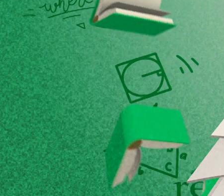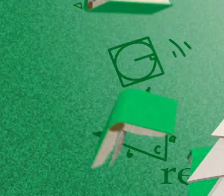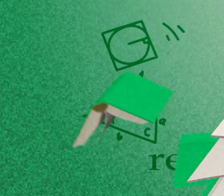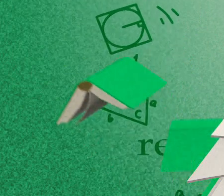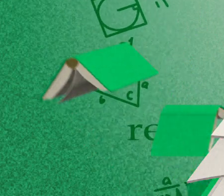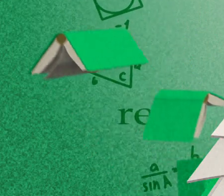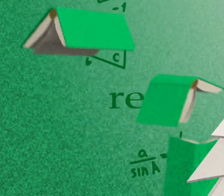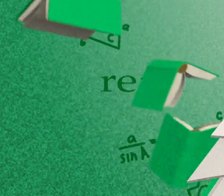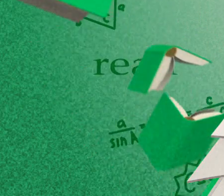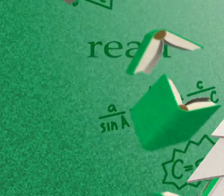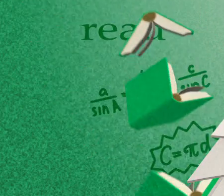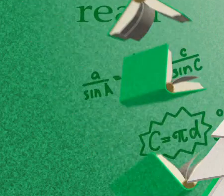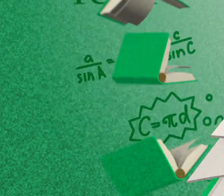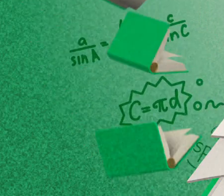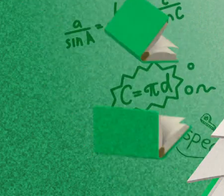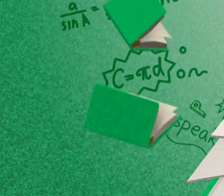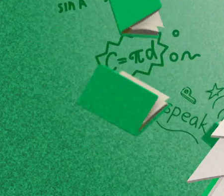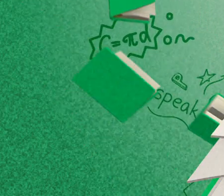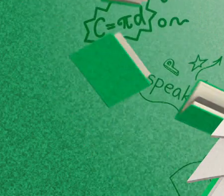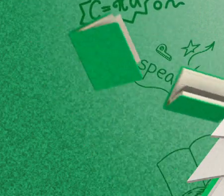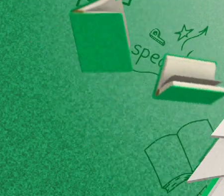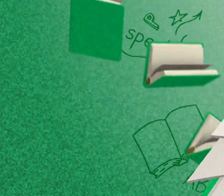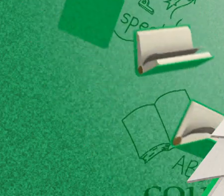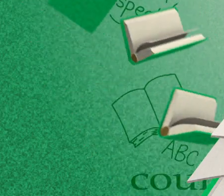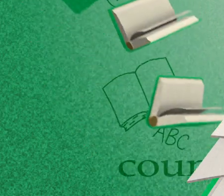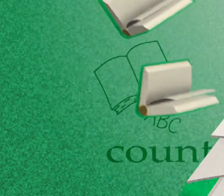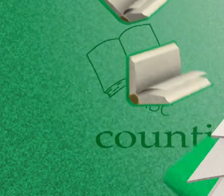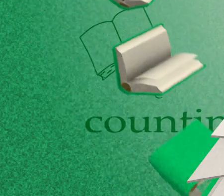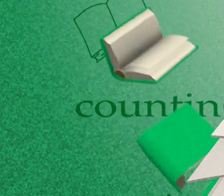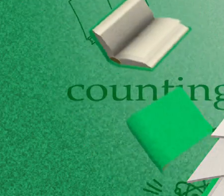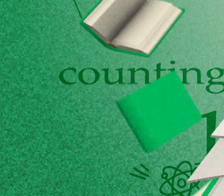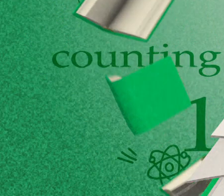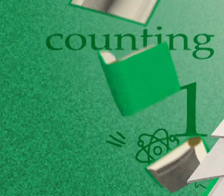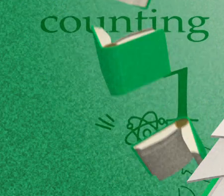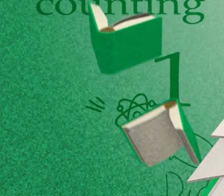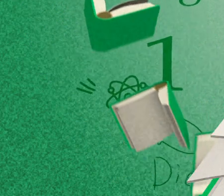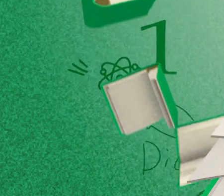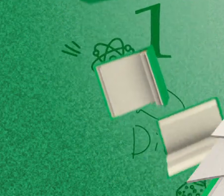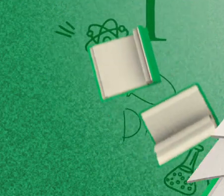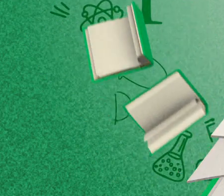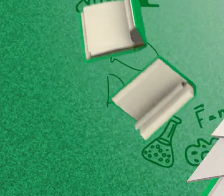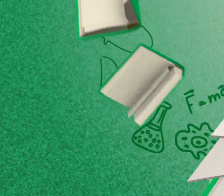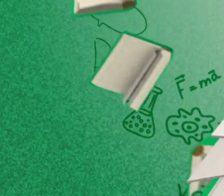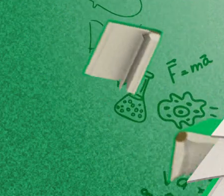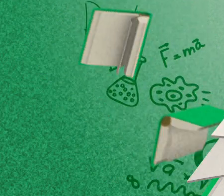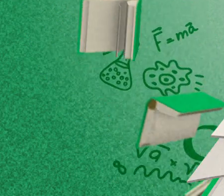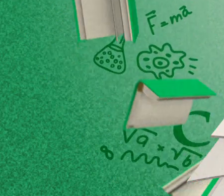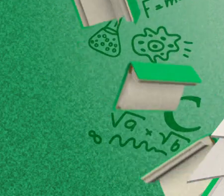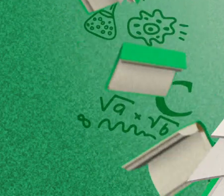grade 4, and I tend to go to Bud Desert State School. I like staying connected to culture, for going